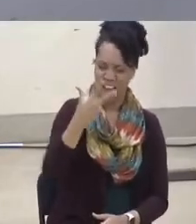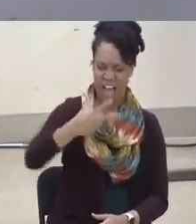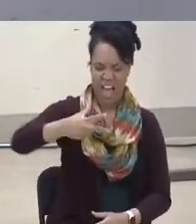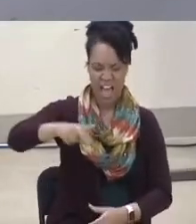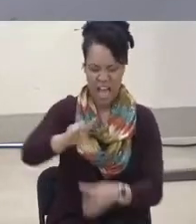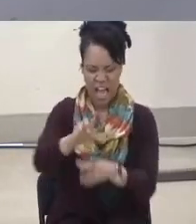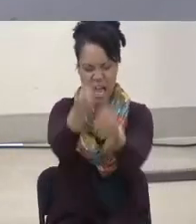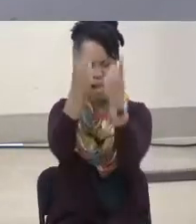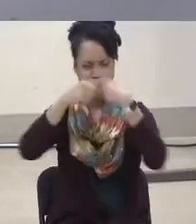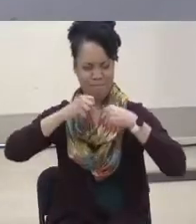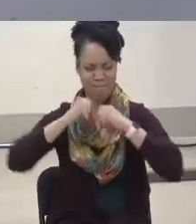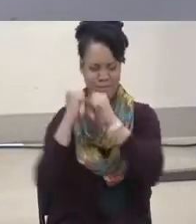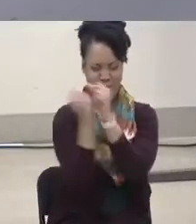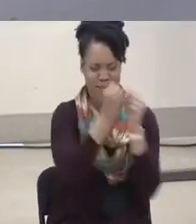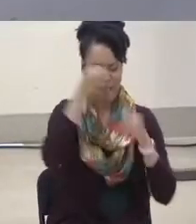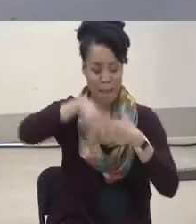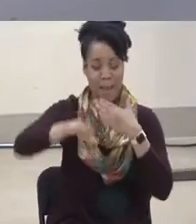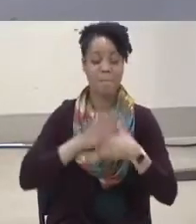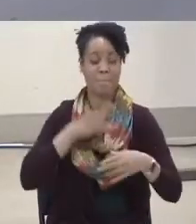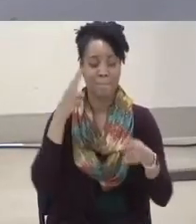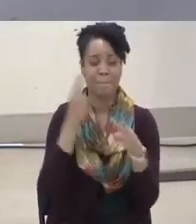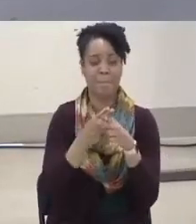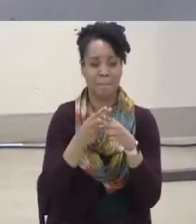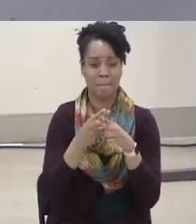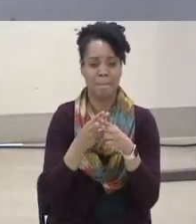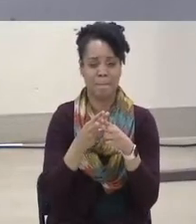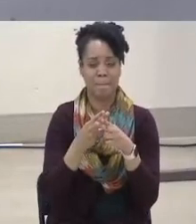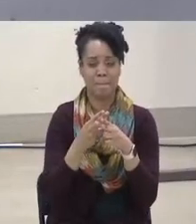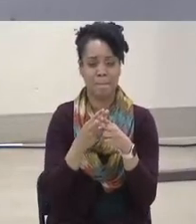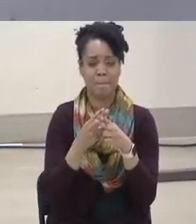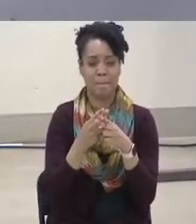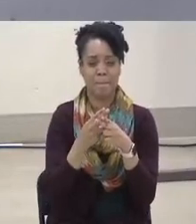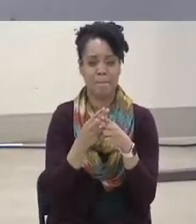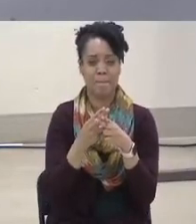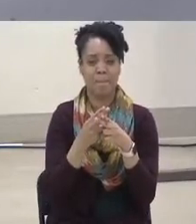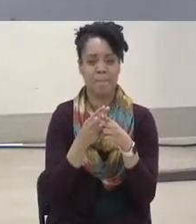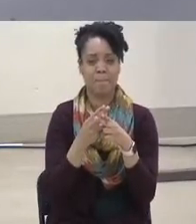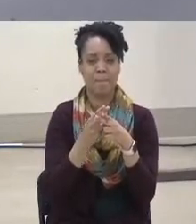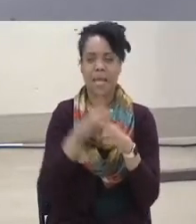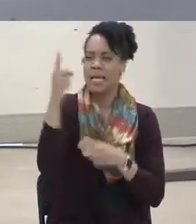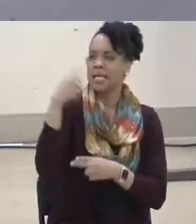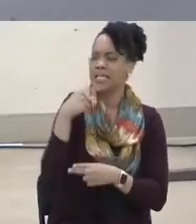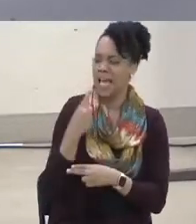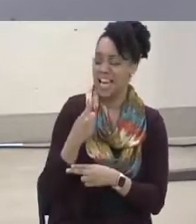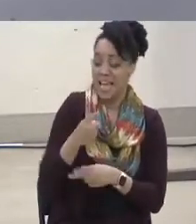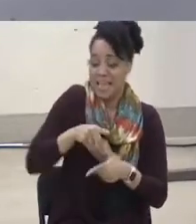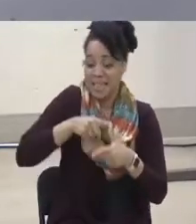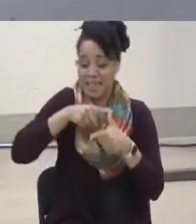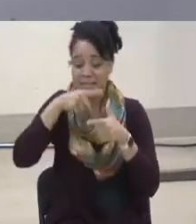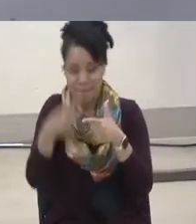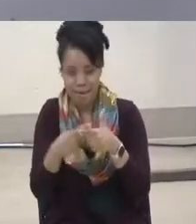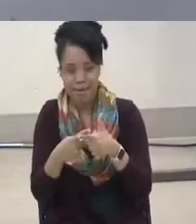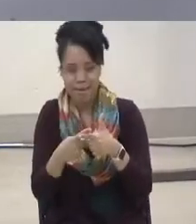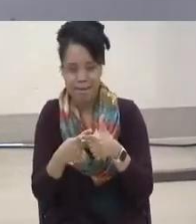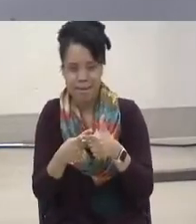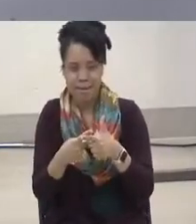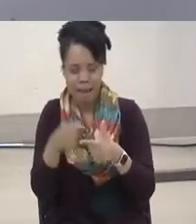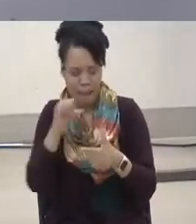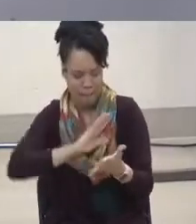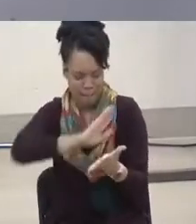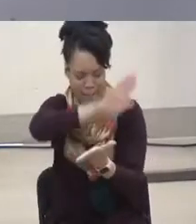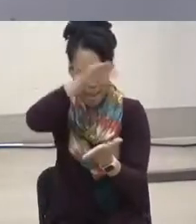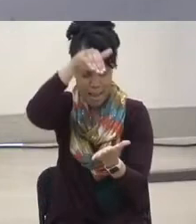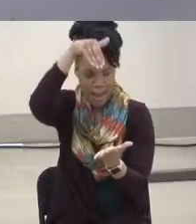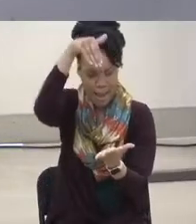gathered together in my name, si 2 o 3 están juntos en mi nombre, he said, then I'll be in the midst of them. entonces